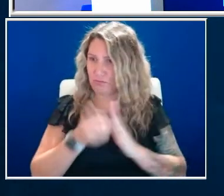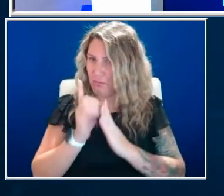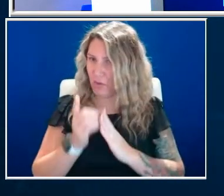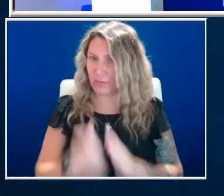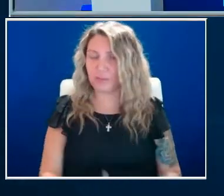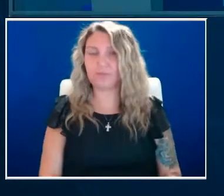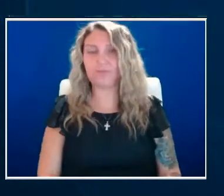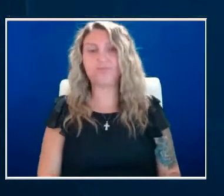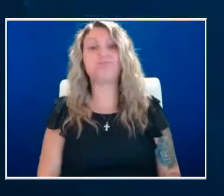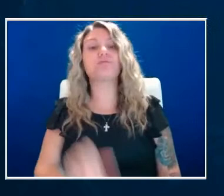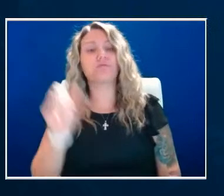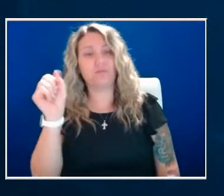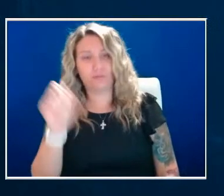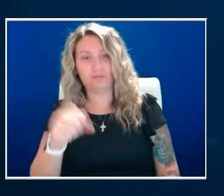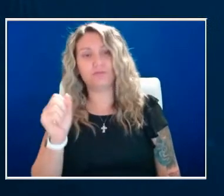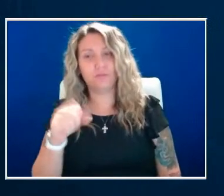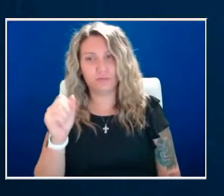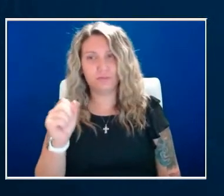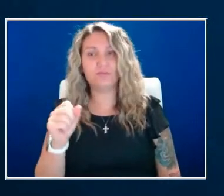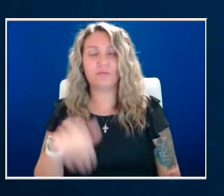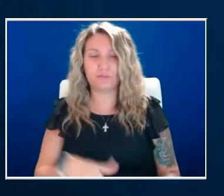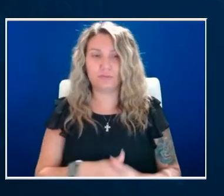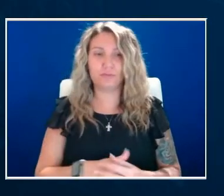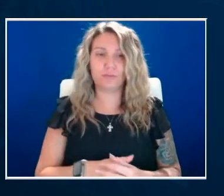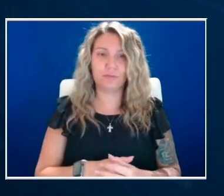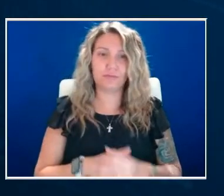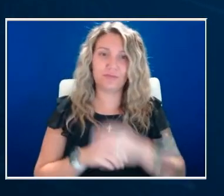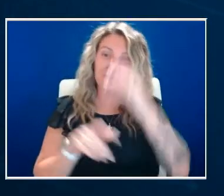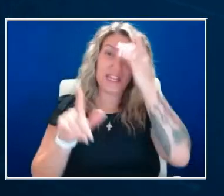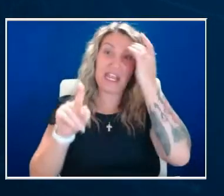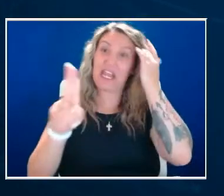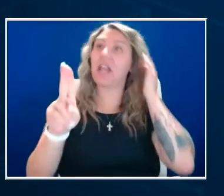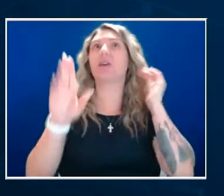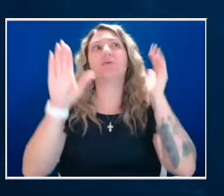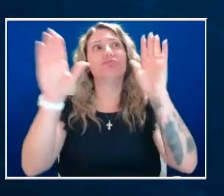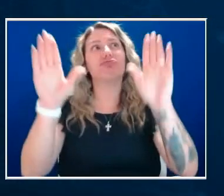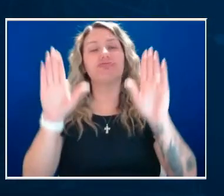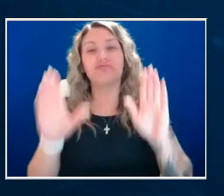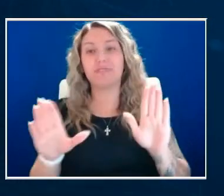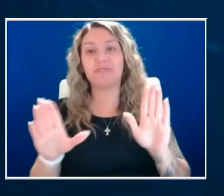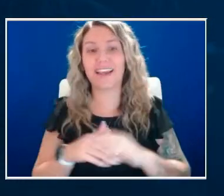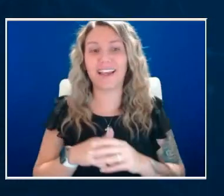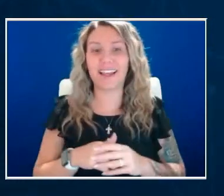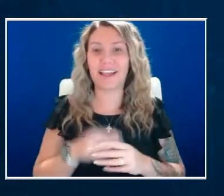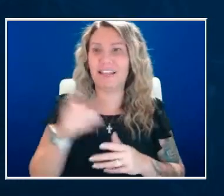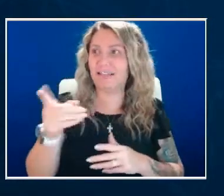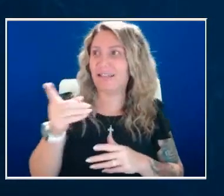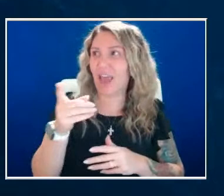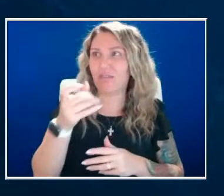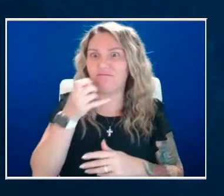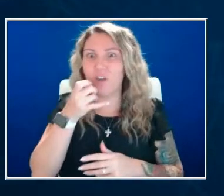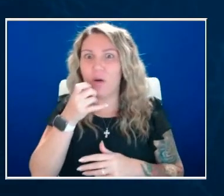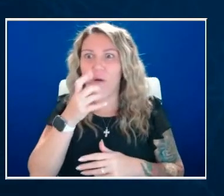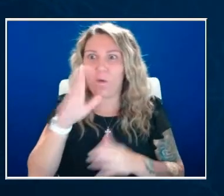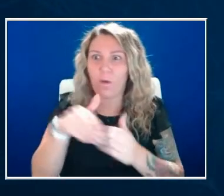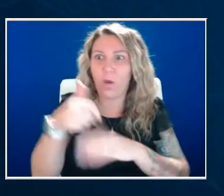Yes, it was. In fact, KU's great. They, they were on the phone with me the whole time on my way to Kansas